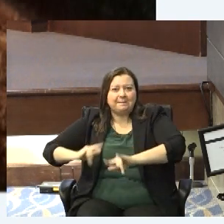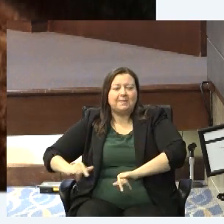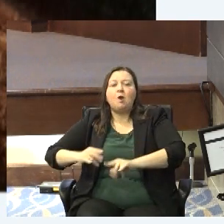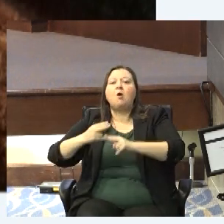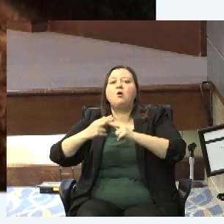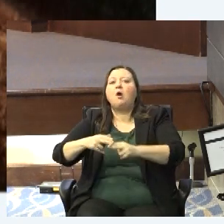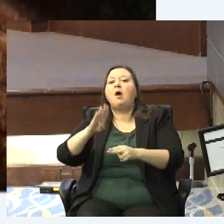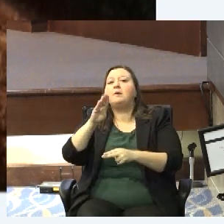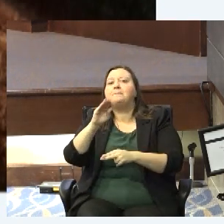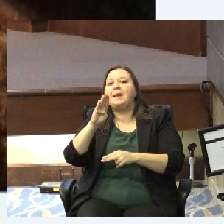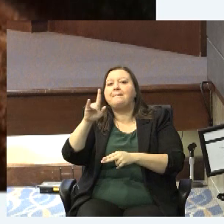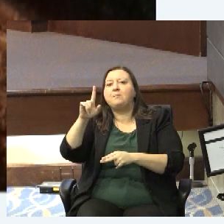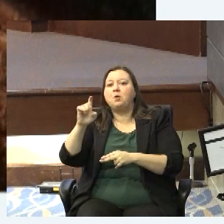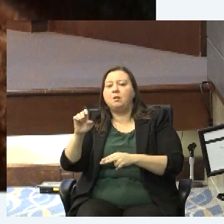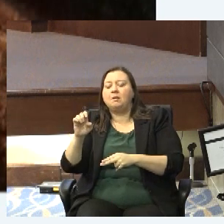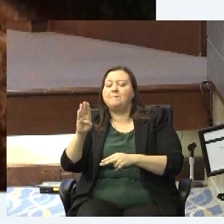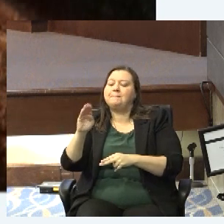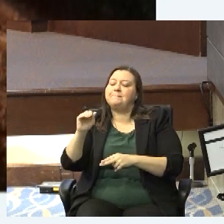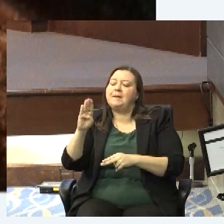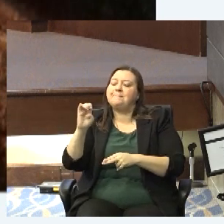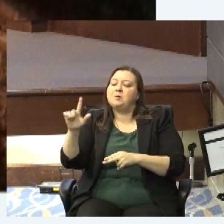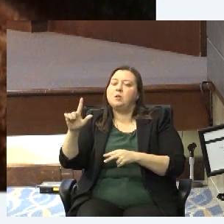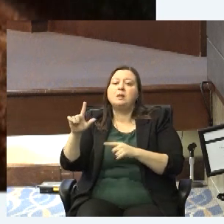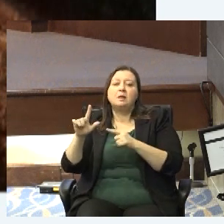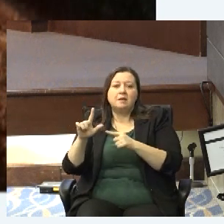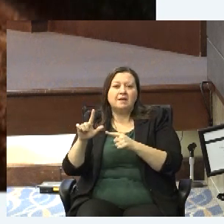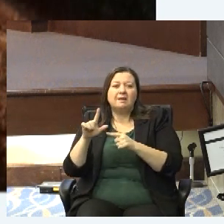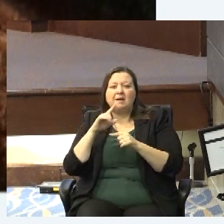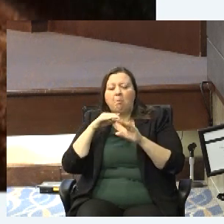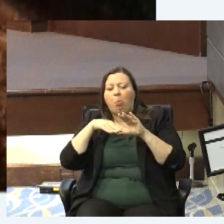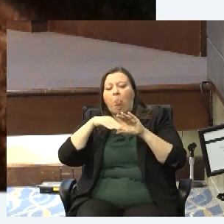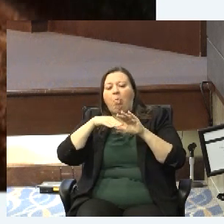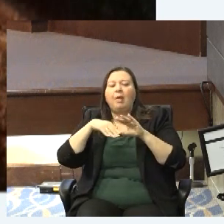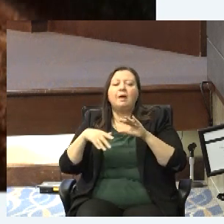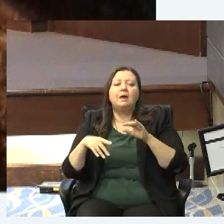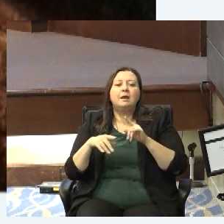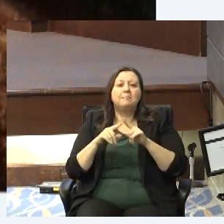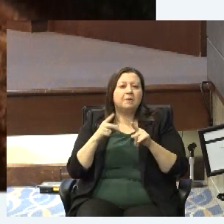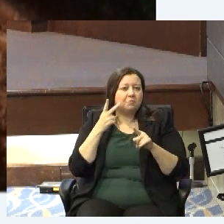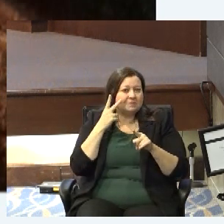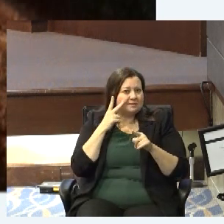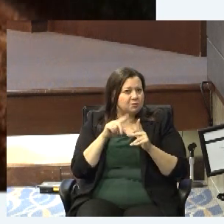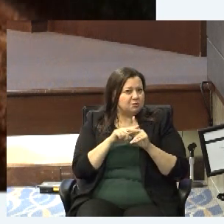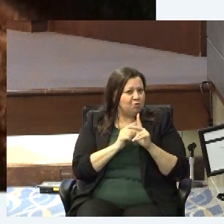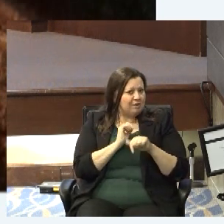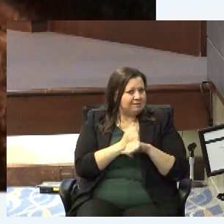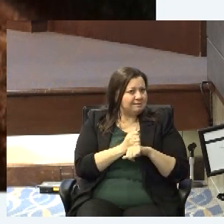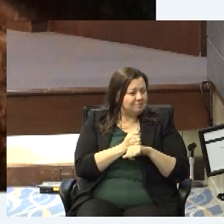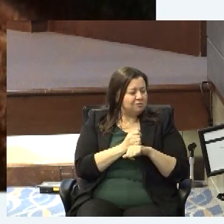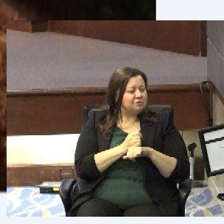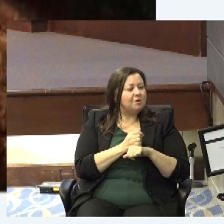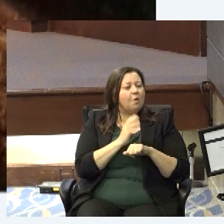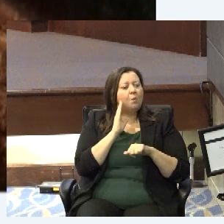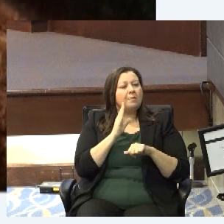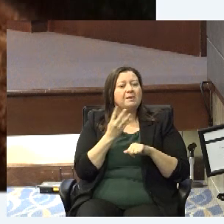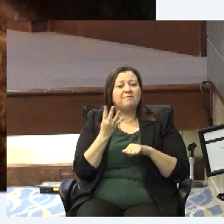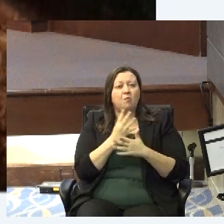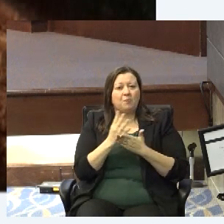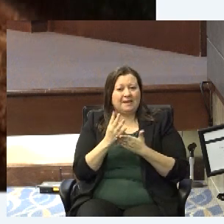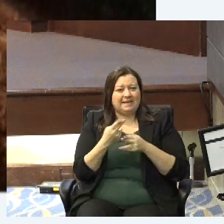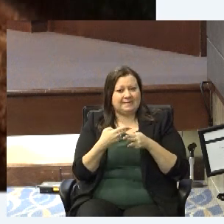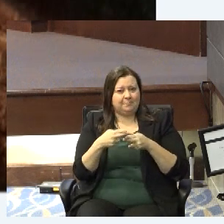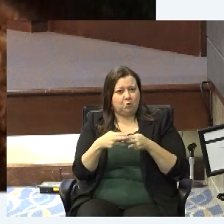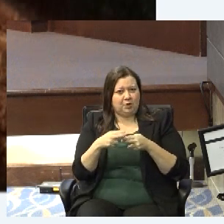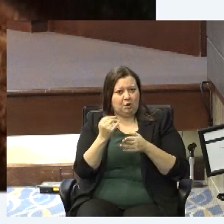Babel. So what it is really we've looked at, they've started some installation. It's going to be a four-week temporary